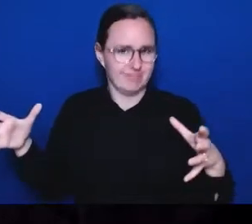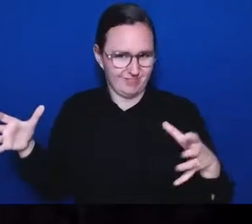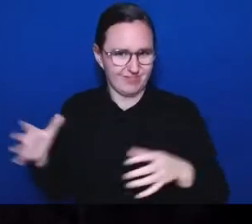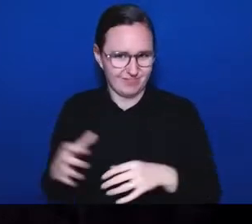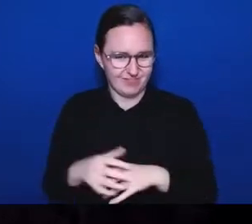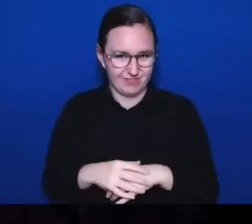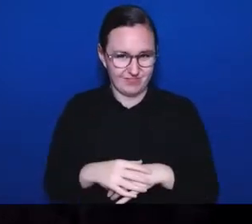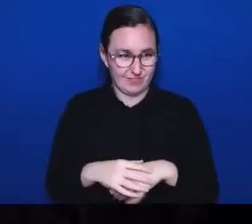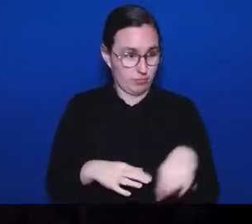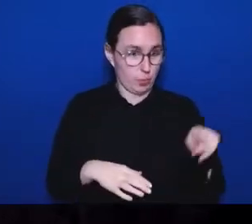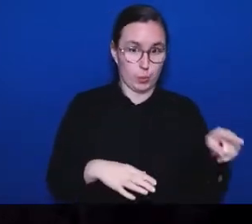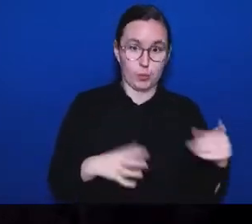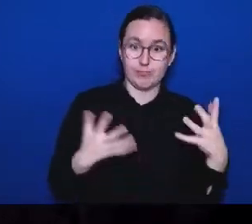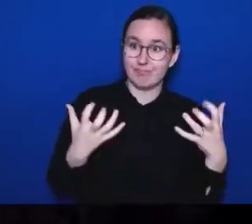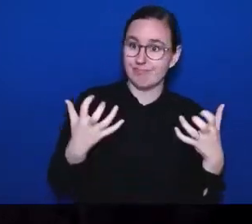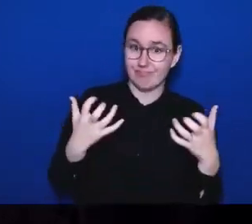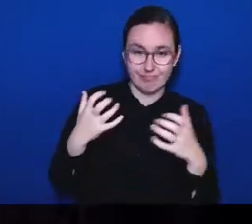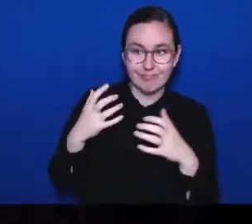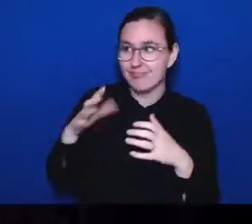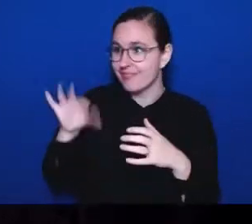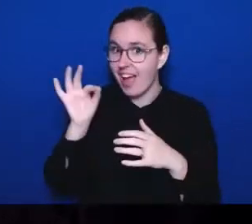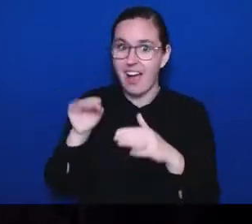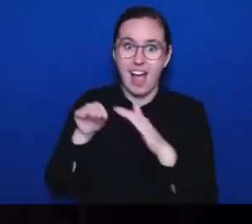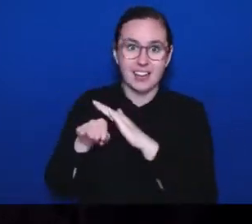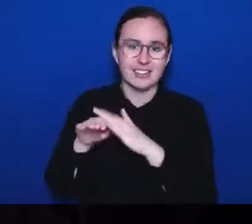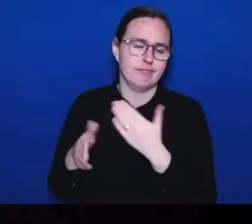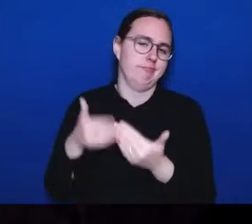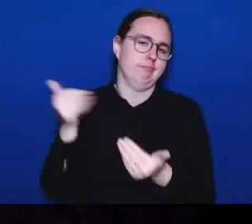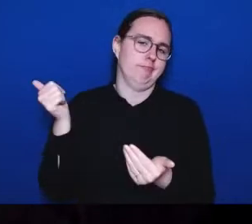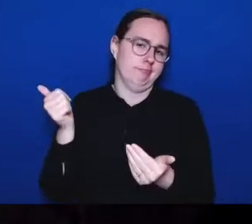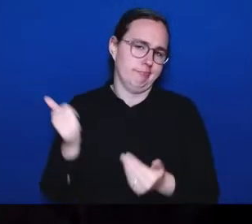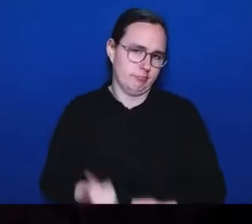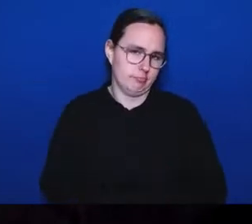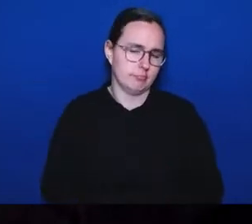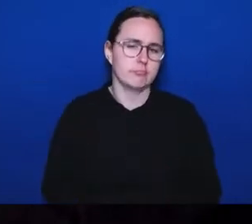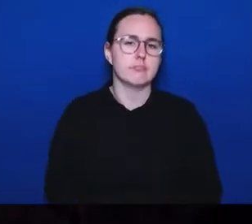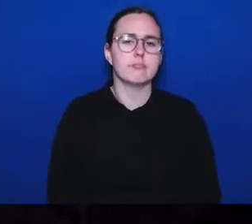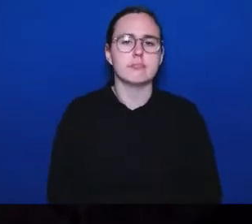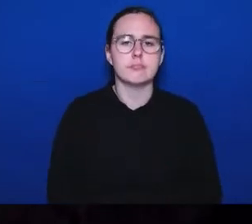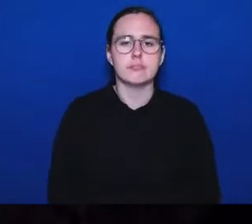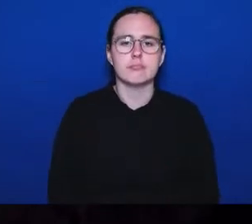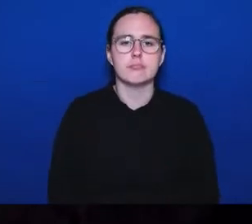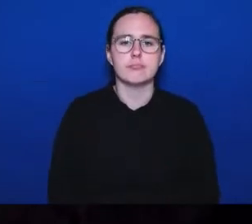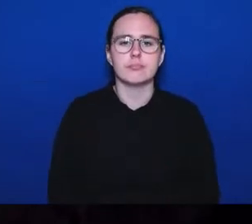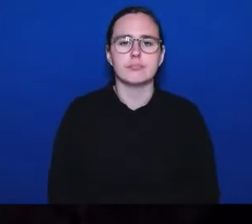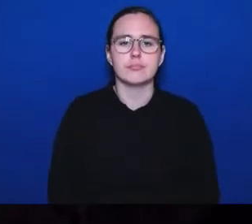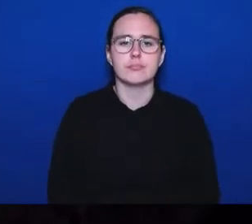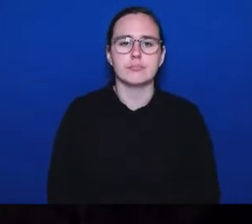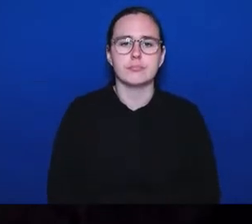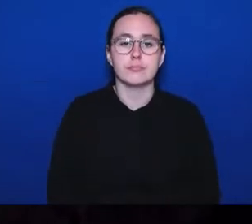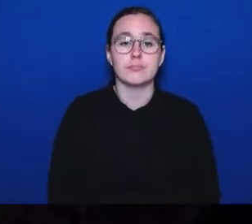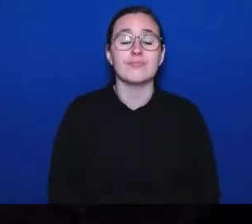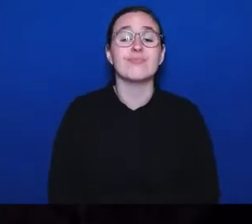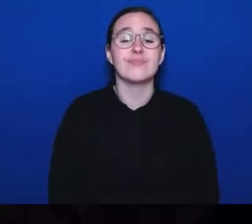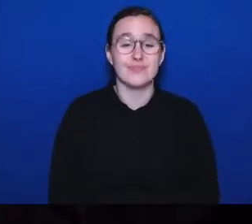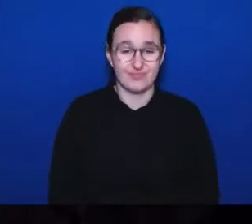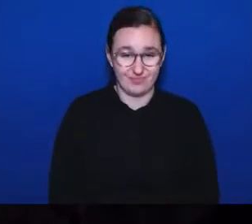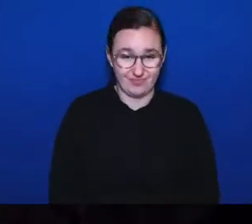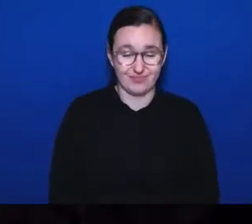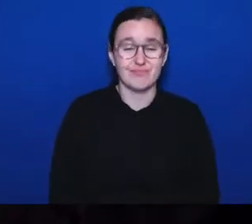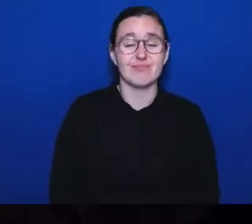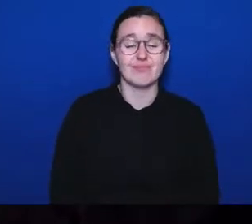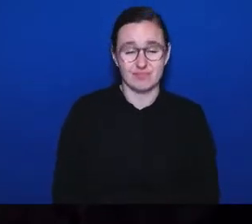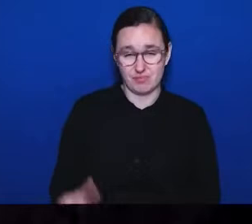certain divisions of family practice have excellent ways of linking people to doctors now, but we don't have a provincial system. We're going to have that now build out for